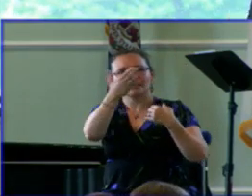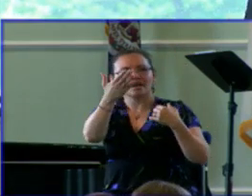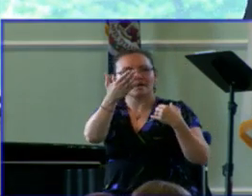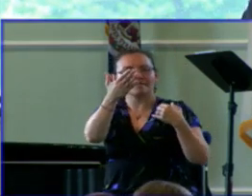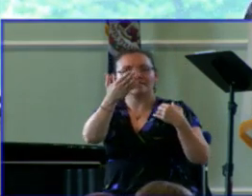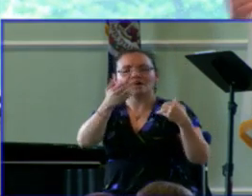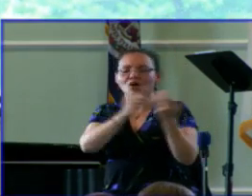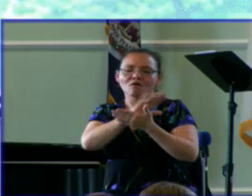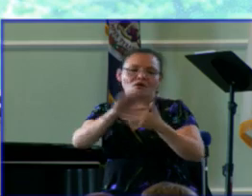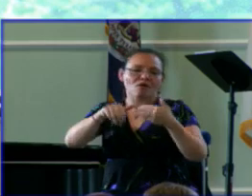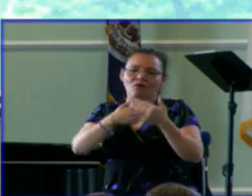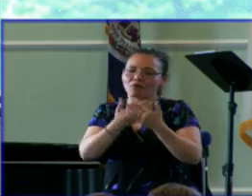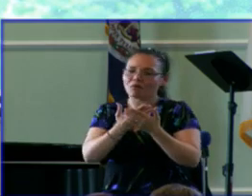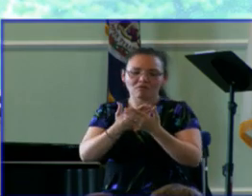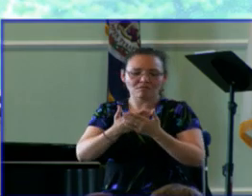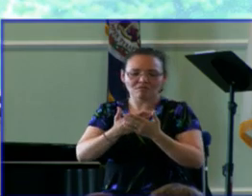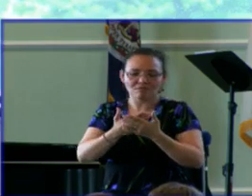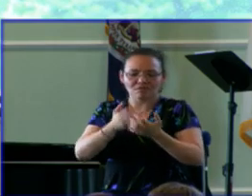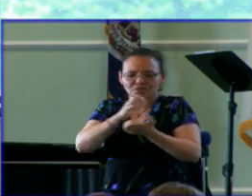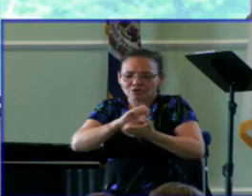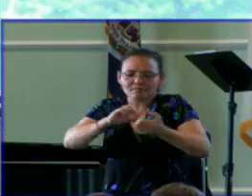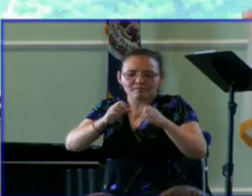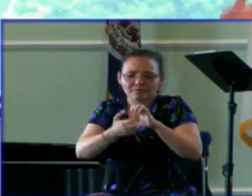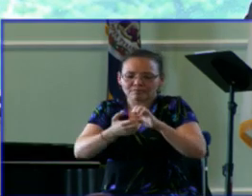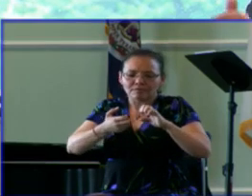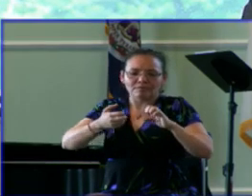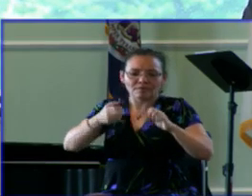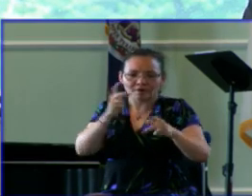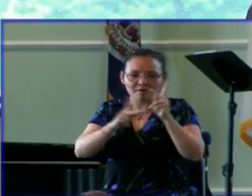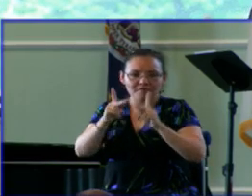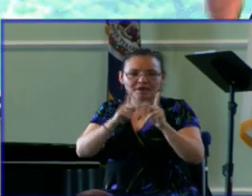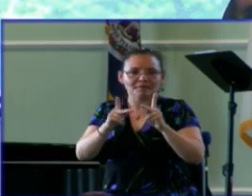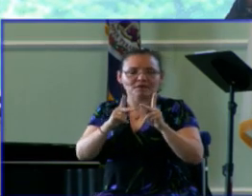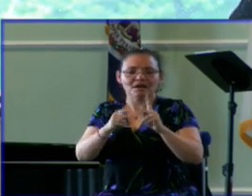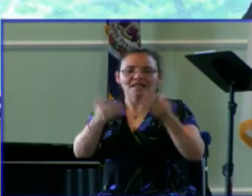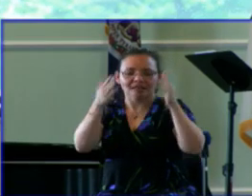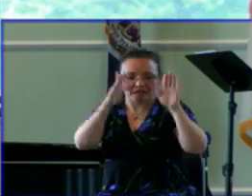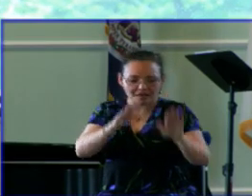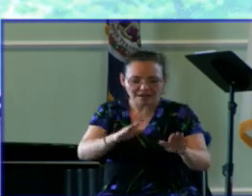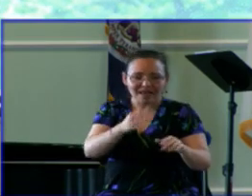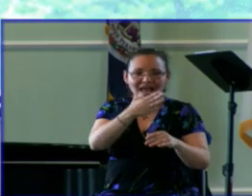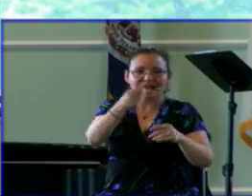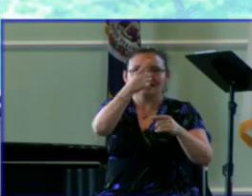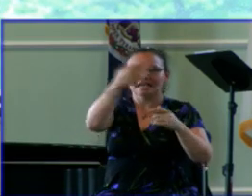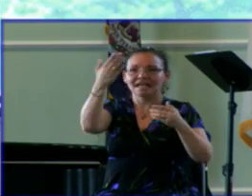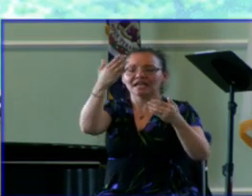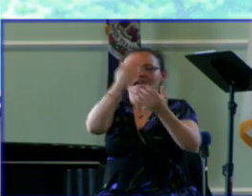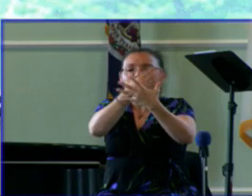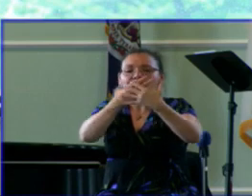mute, the maimed, and many others. And they laid them down at Jesus' feet, and he healed them.